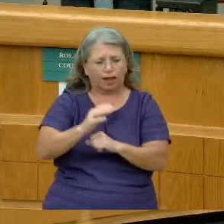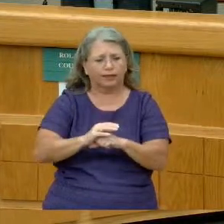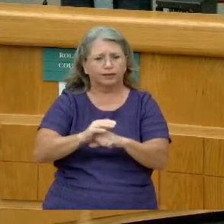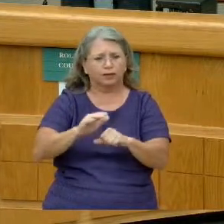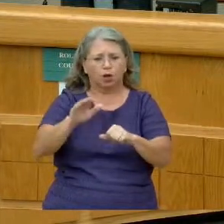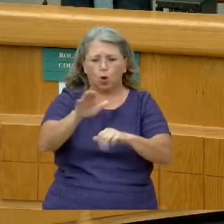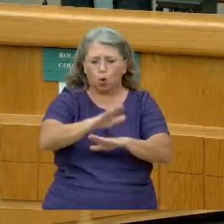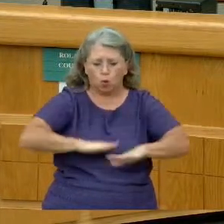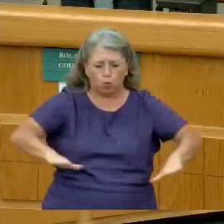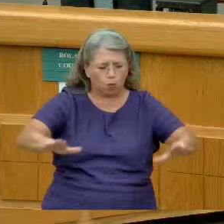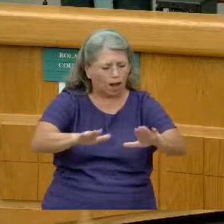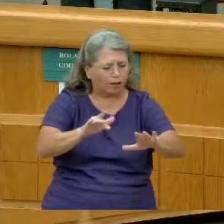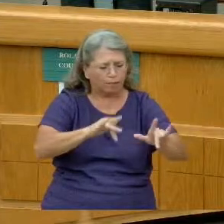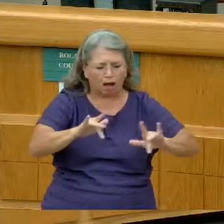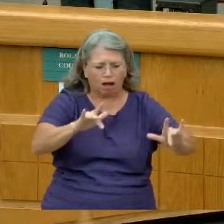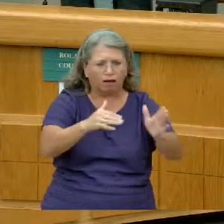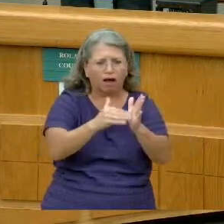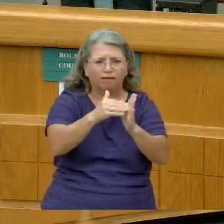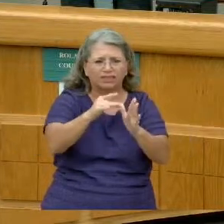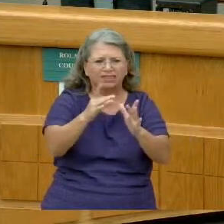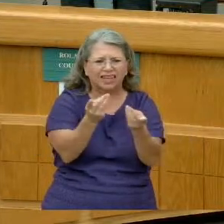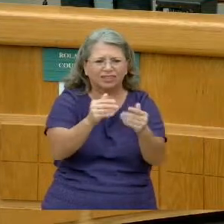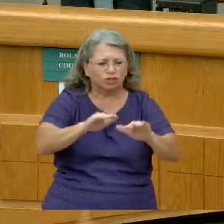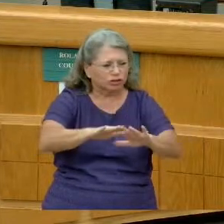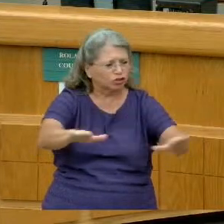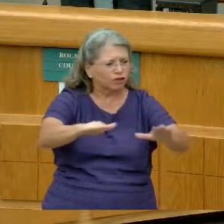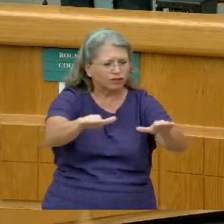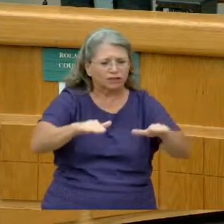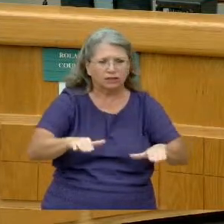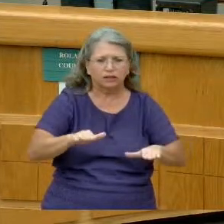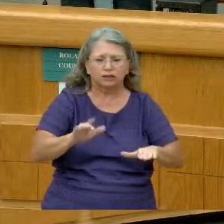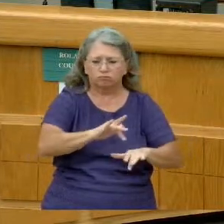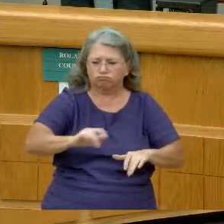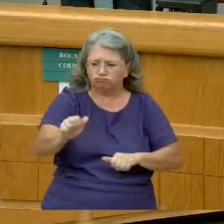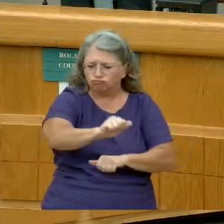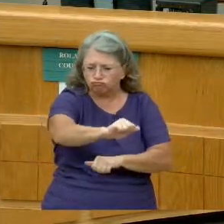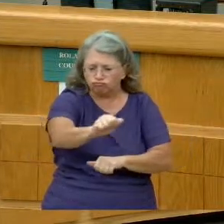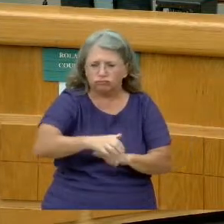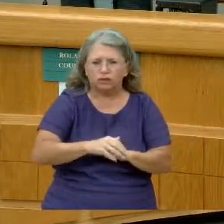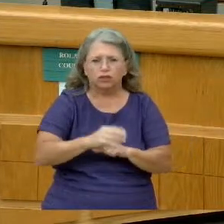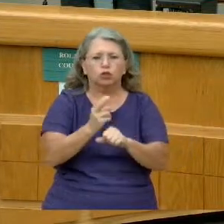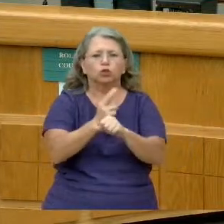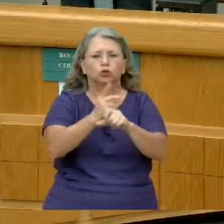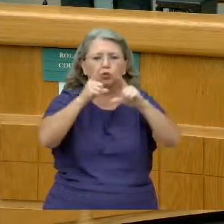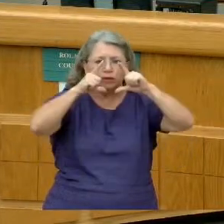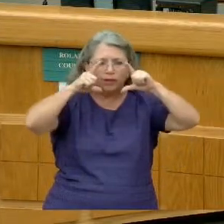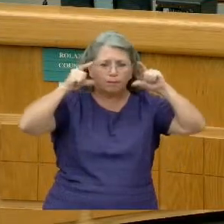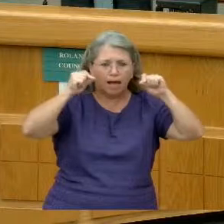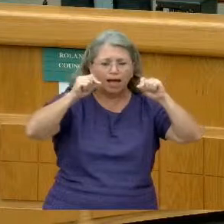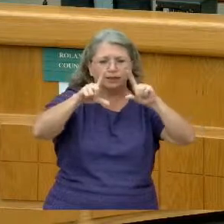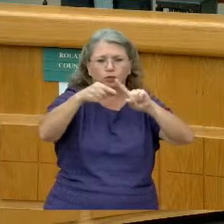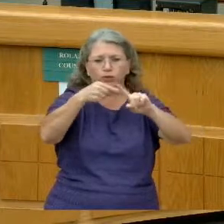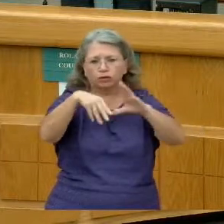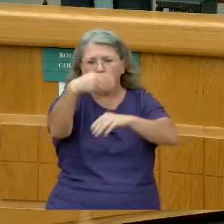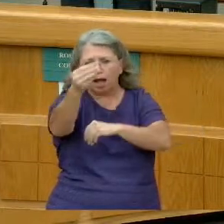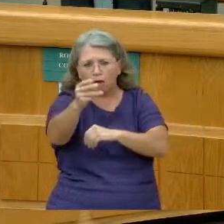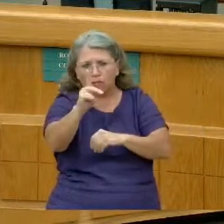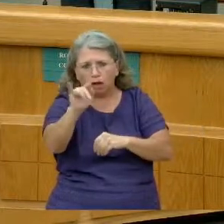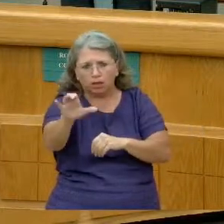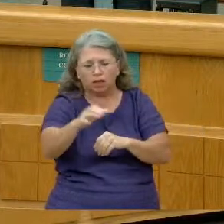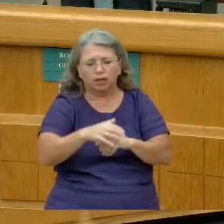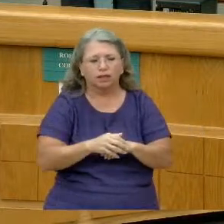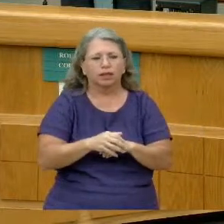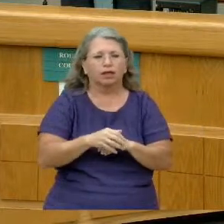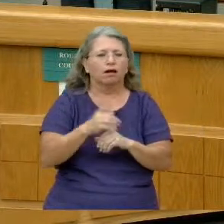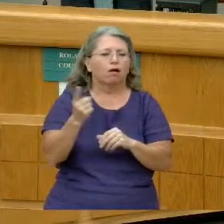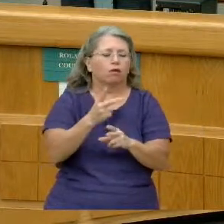can. Wear a mask when frequenting public spaces and be mindful of keeping a 6-foot or more gap